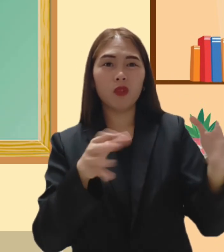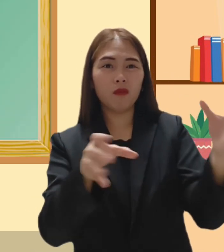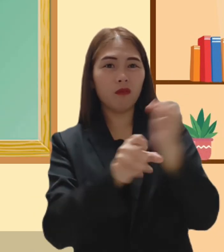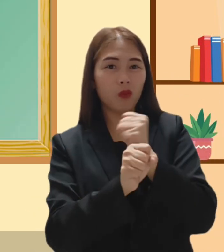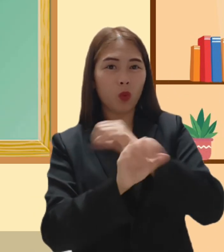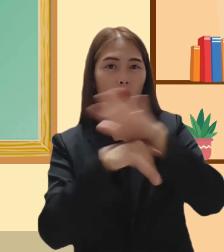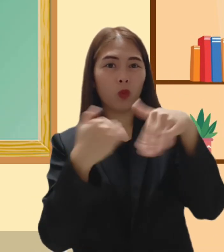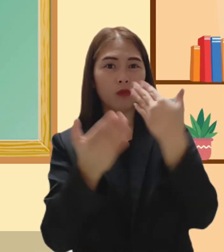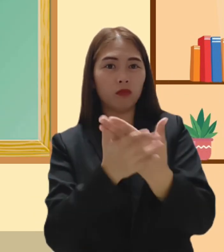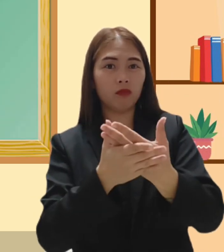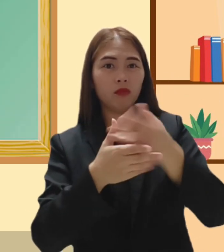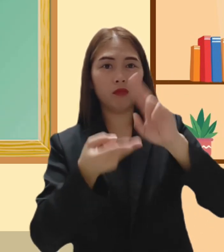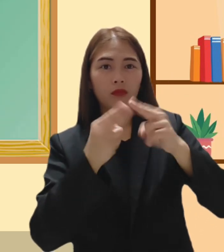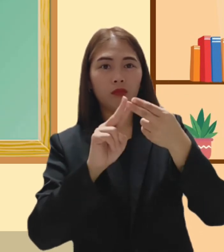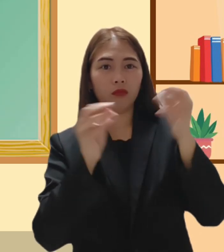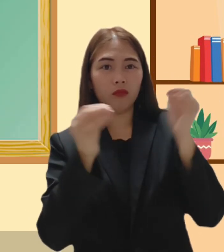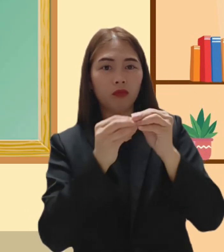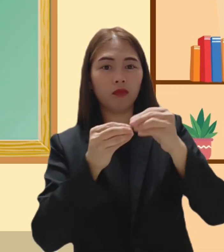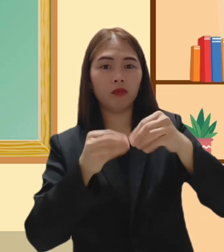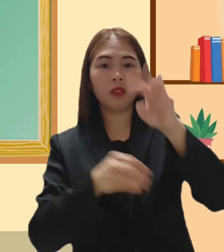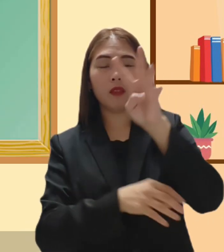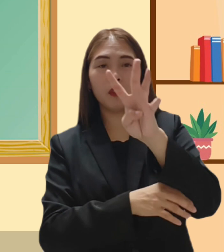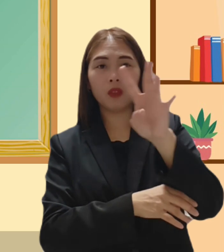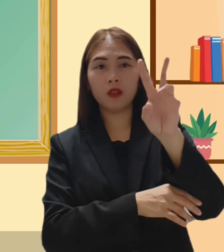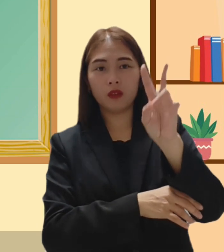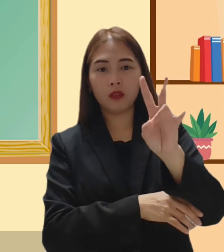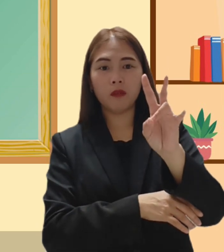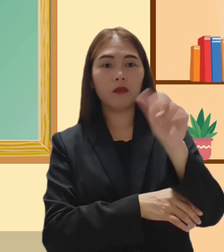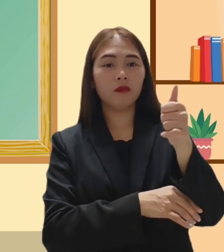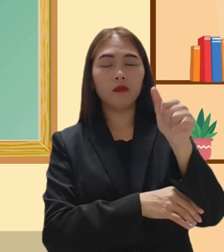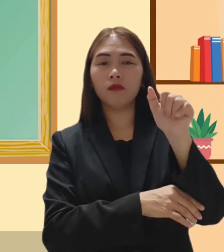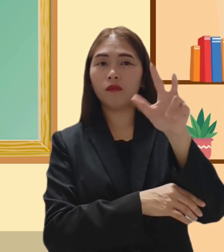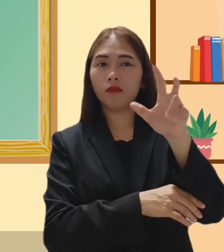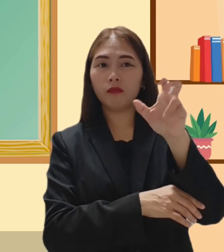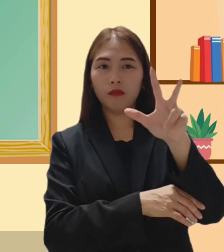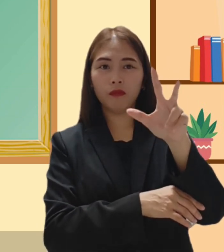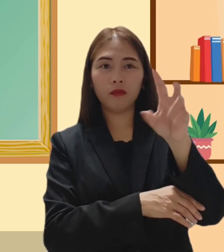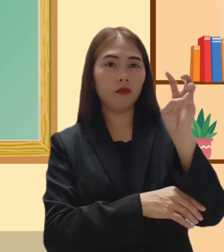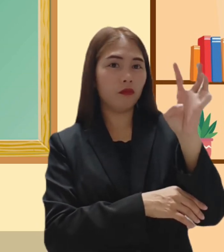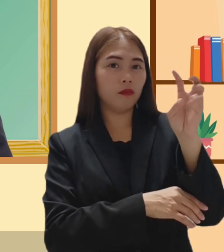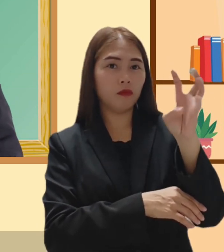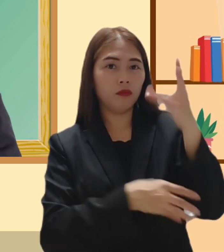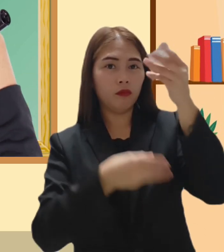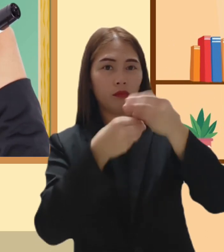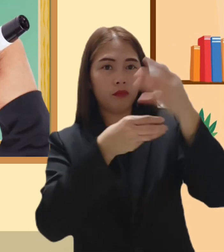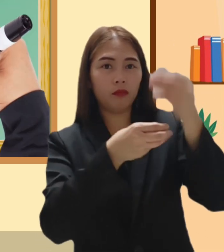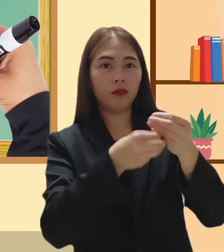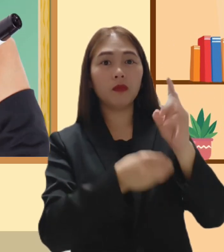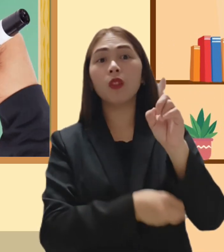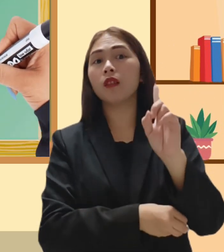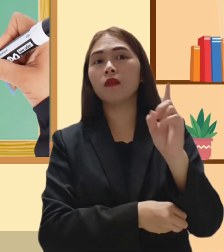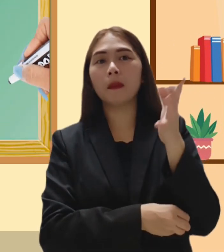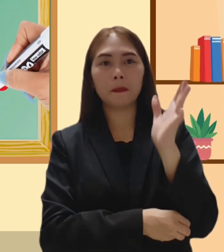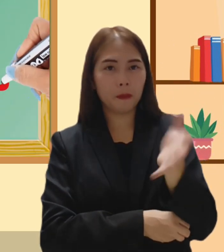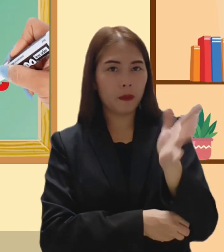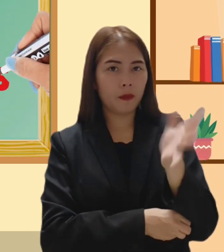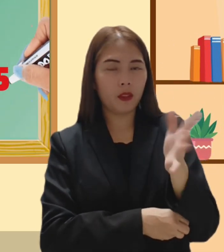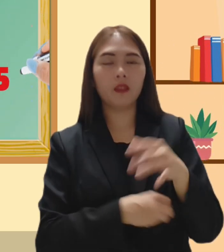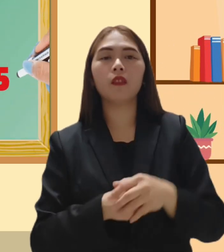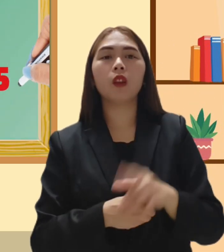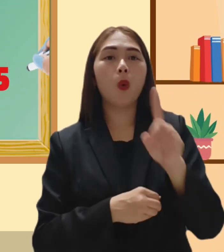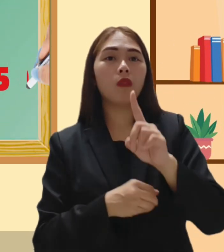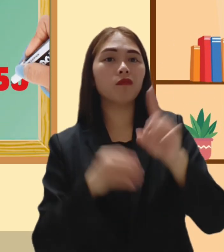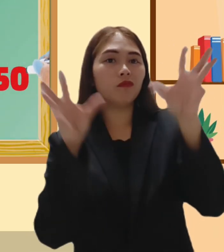Now, if we take those numbers and add them together, 4 plus 7 plus 10 plus 13 plus 16, we get